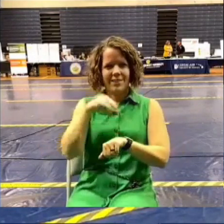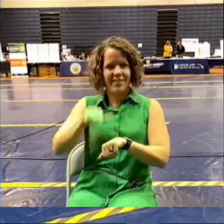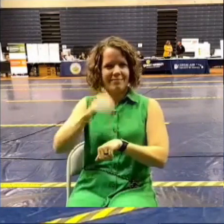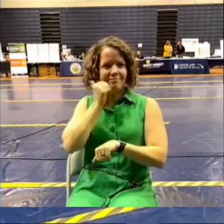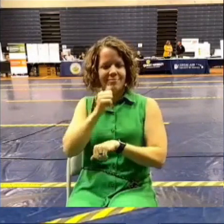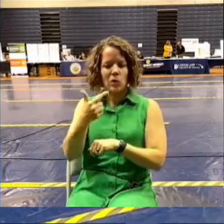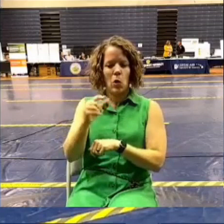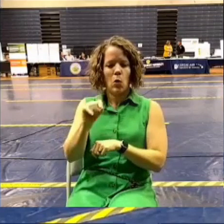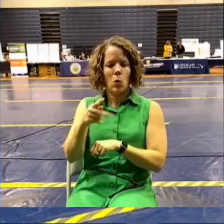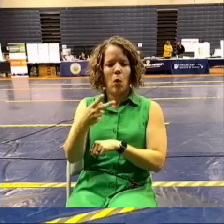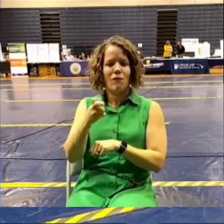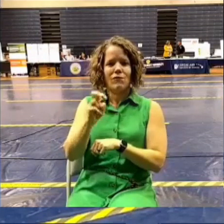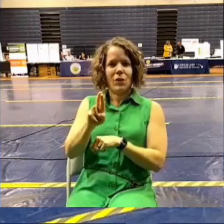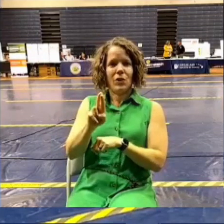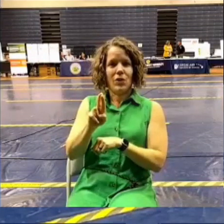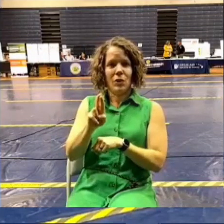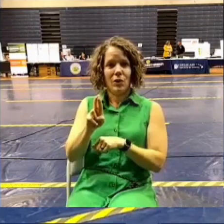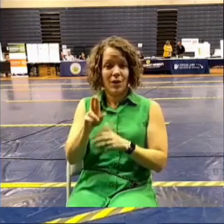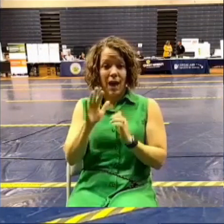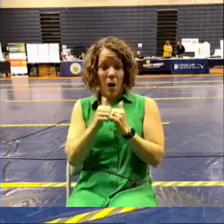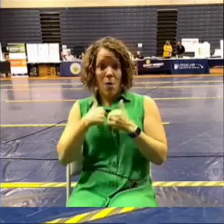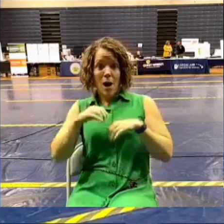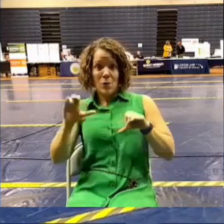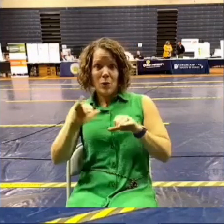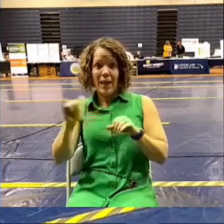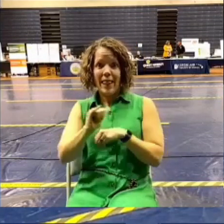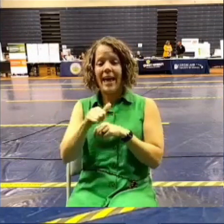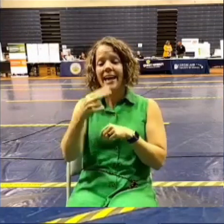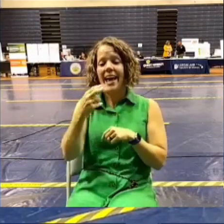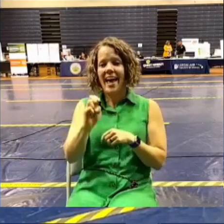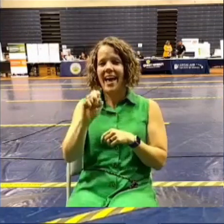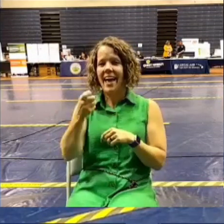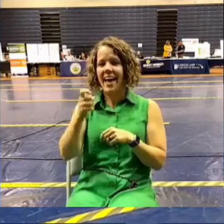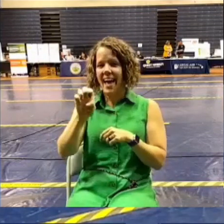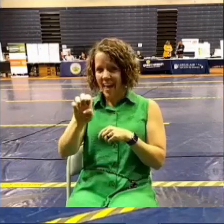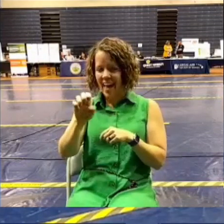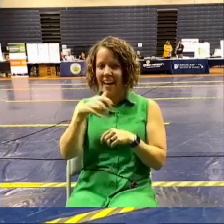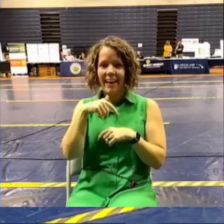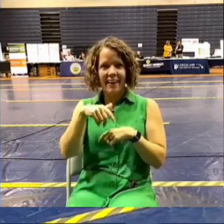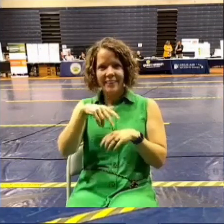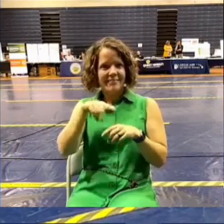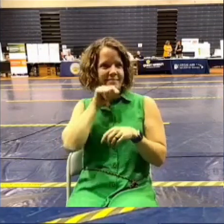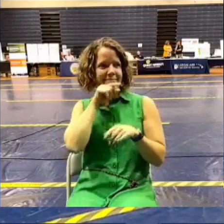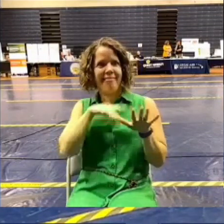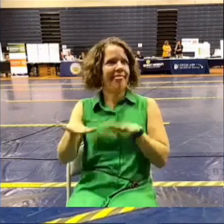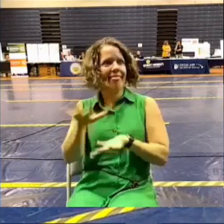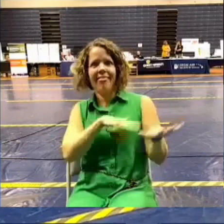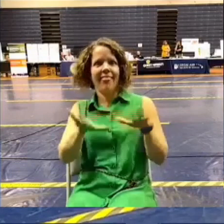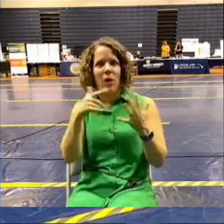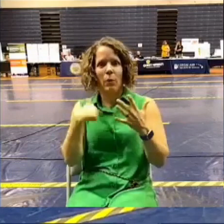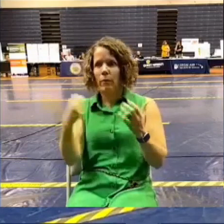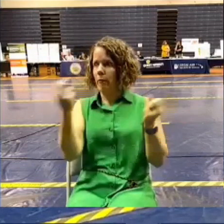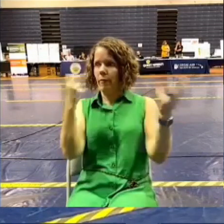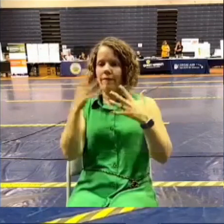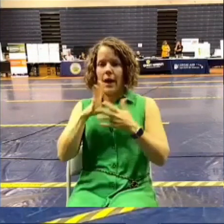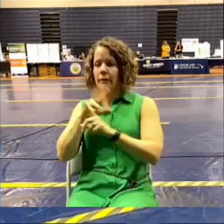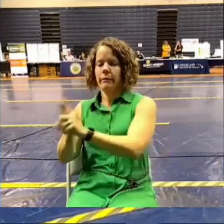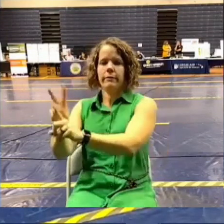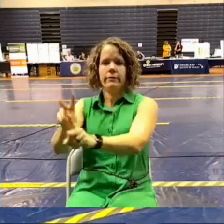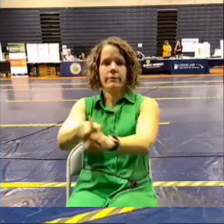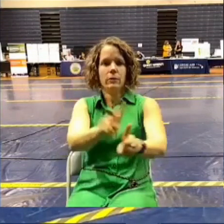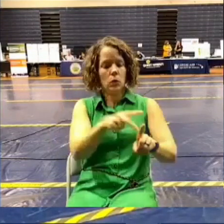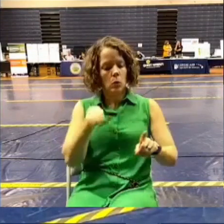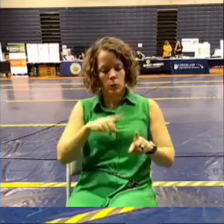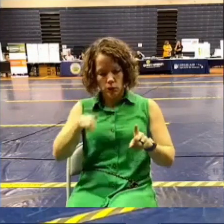I only know how to do things like a he'e. So when my friends talk to me, we just disseminate, delegate, and execute. What does that mean? It